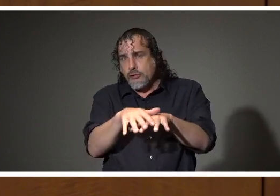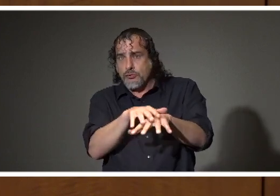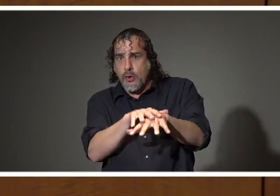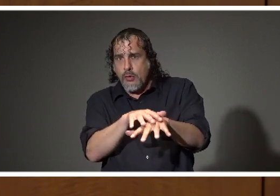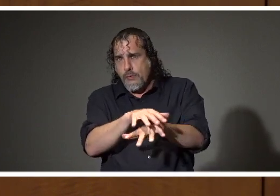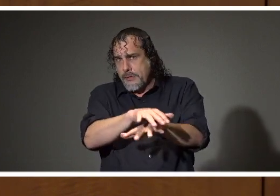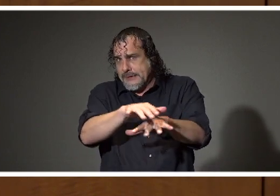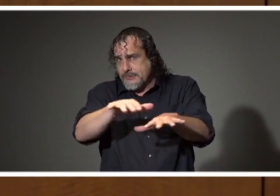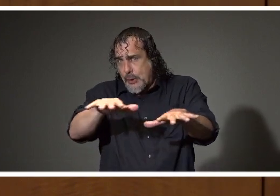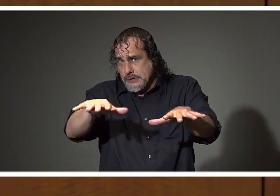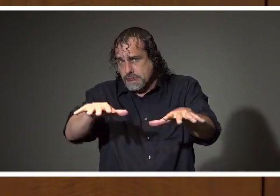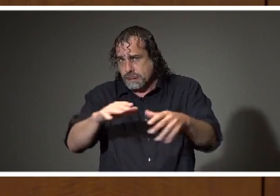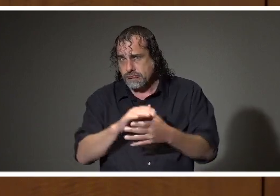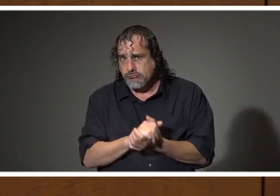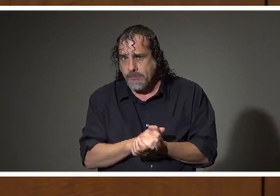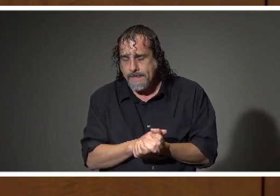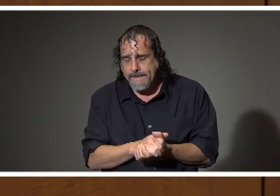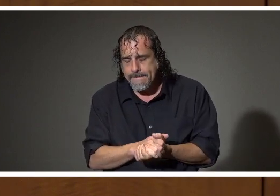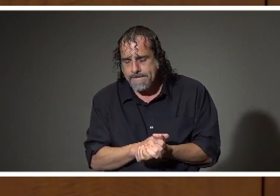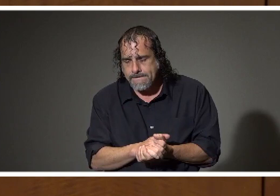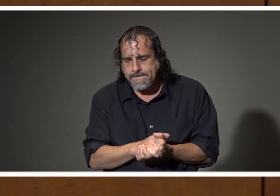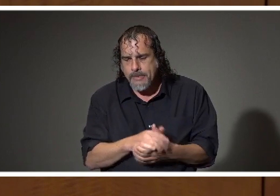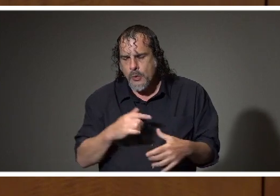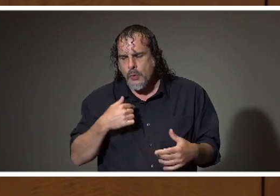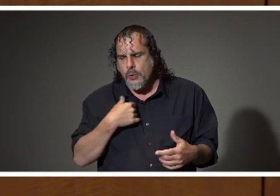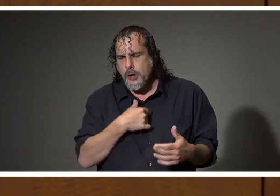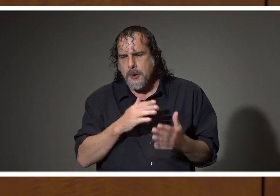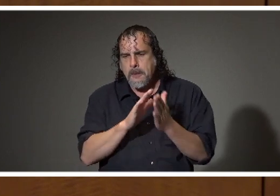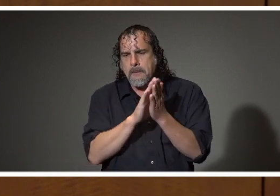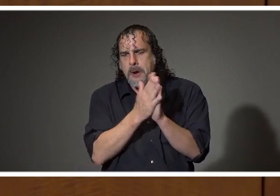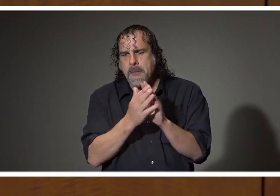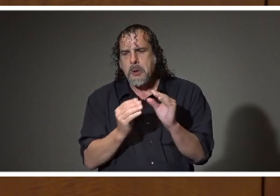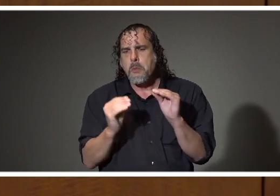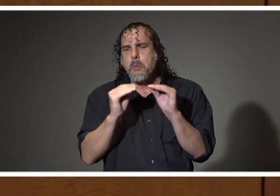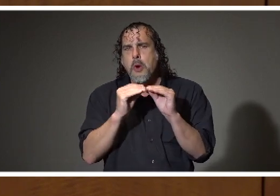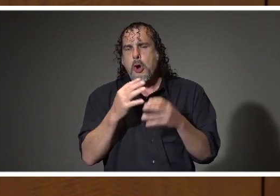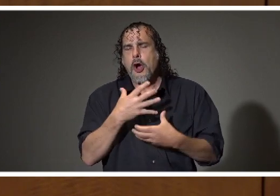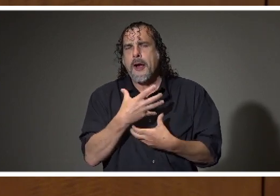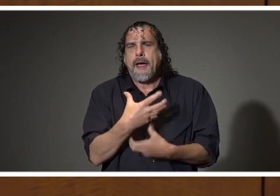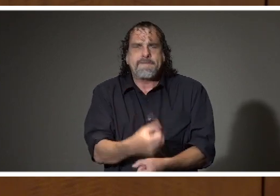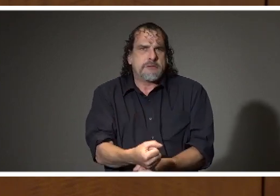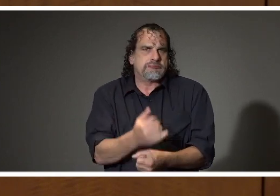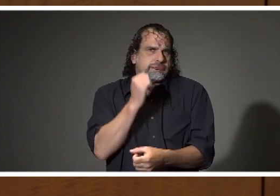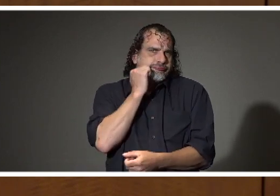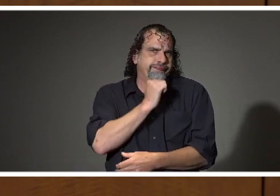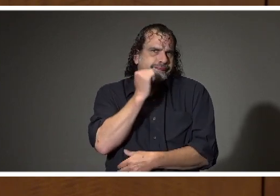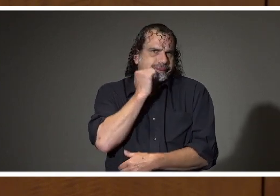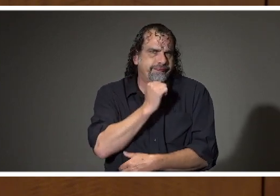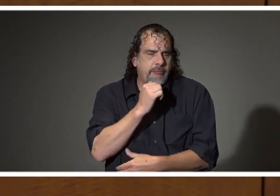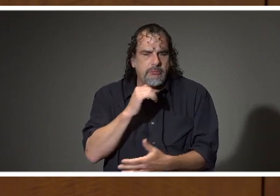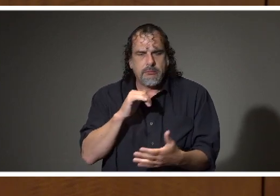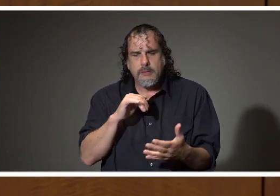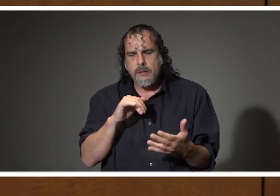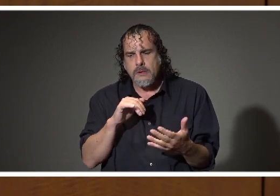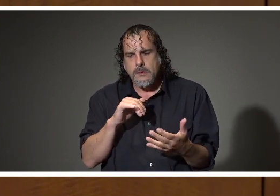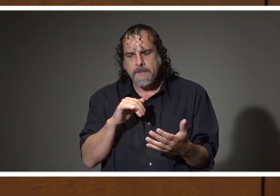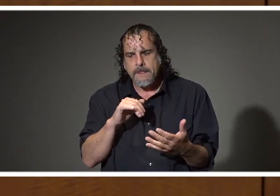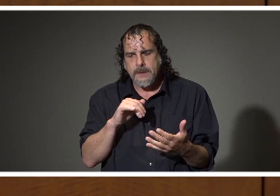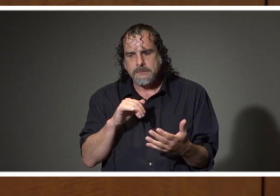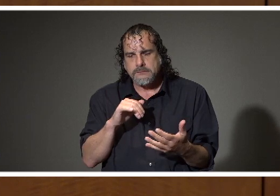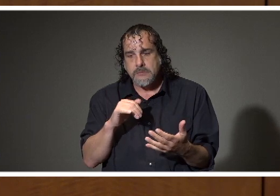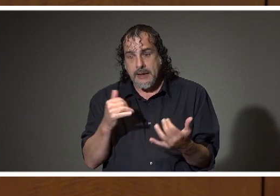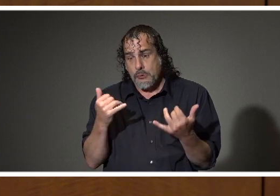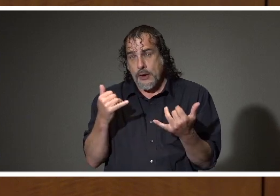spread of the virus, and we are becoming more and more confident each day that for where we are